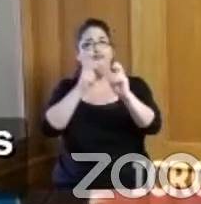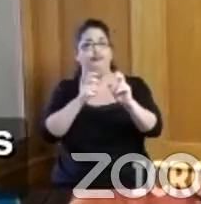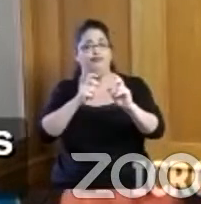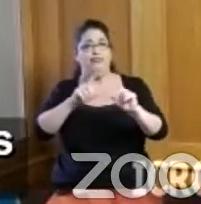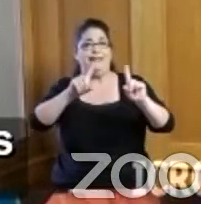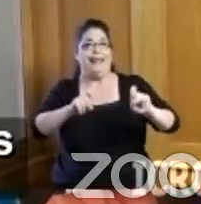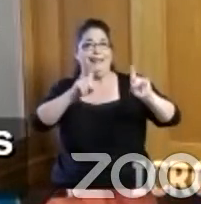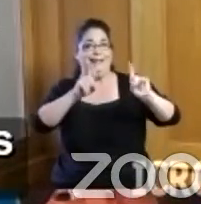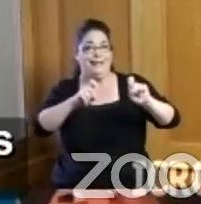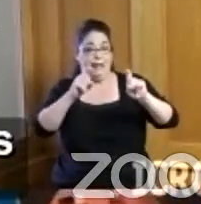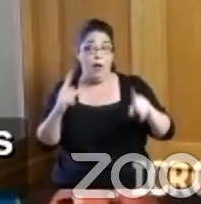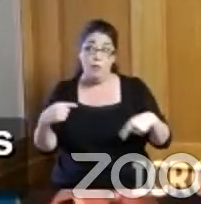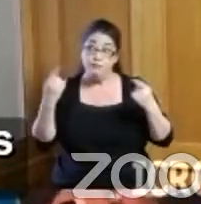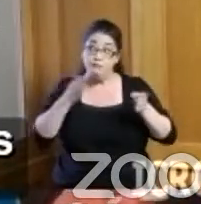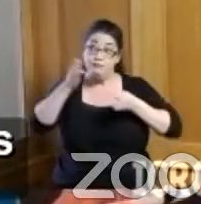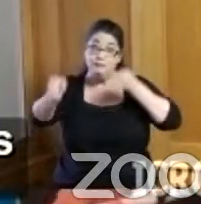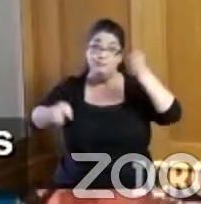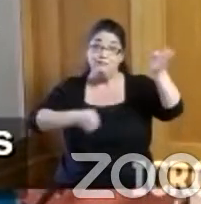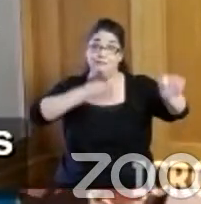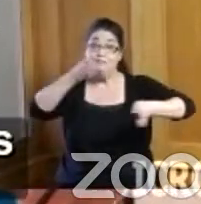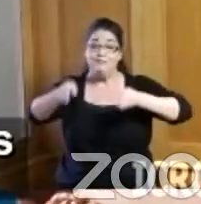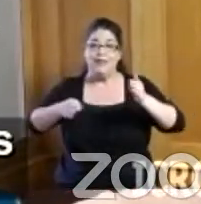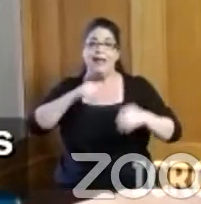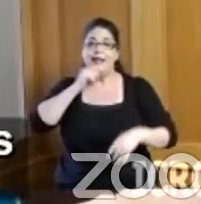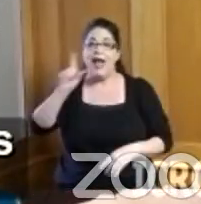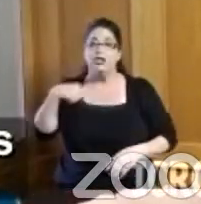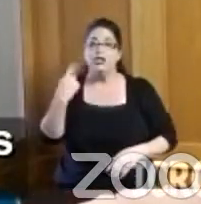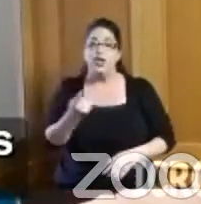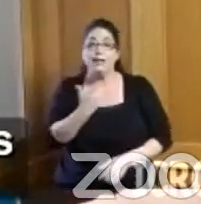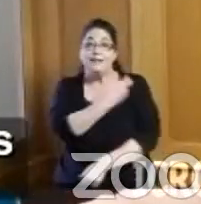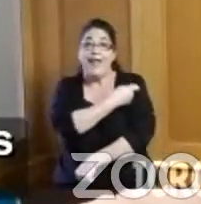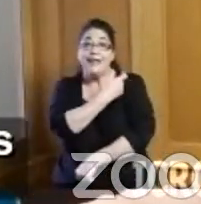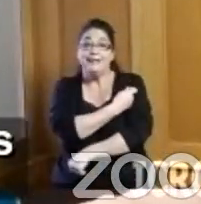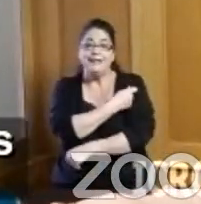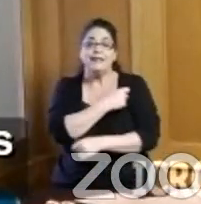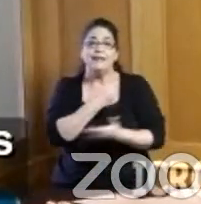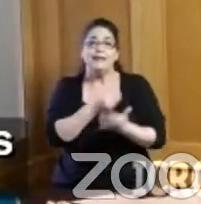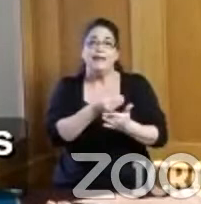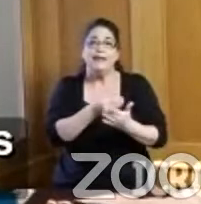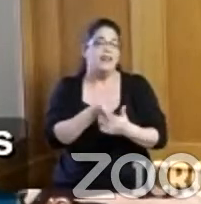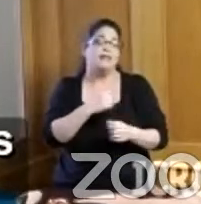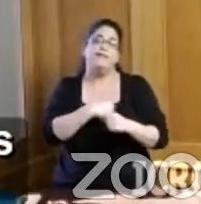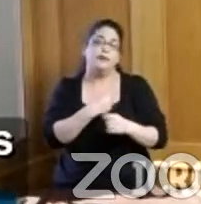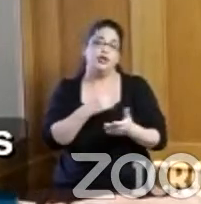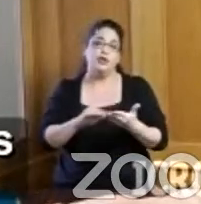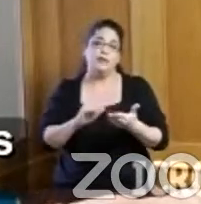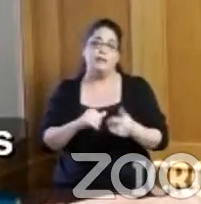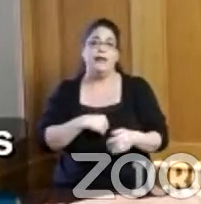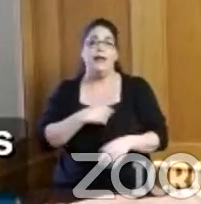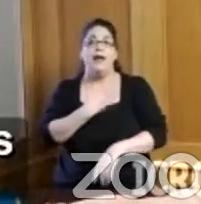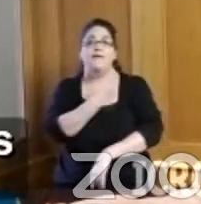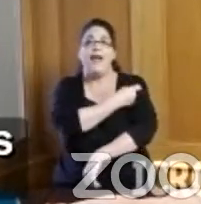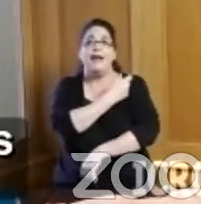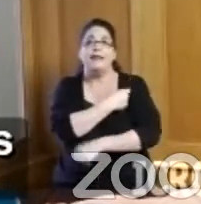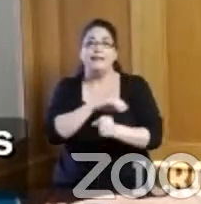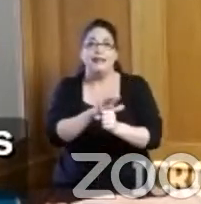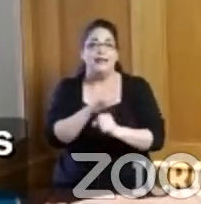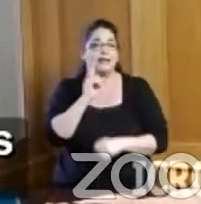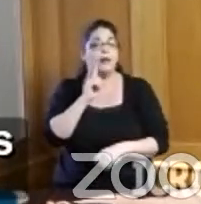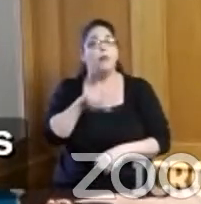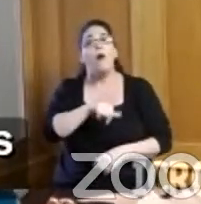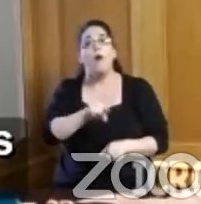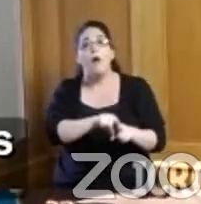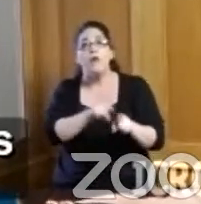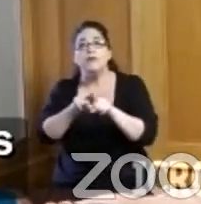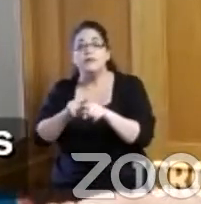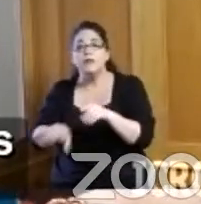mobile prototype, and it's been going out, and it's not just taking the vaccine, but also taking financial assistance to people. And so we're going to continue